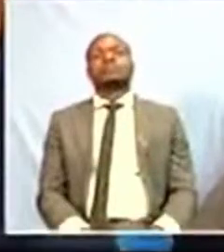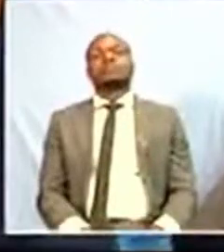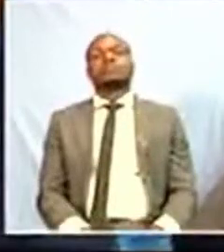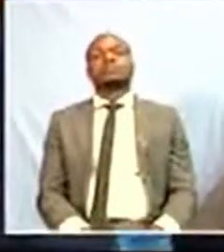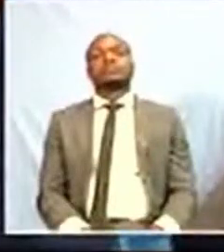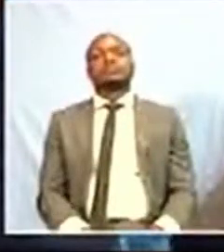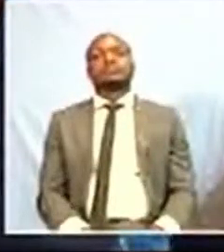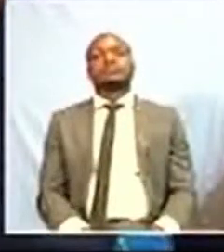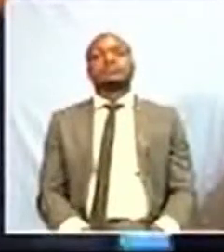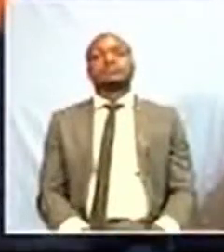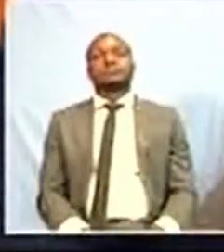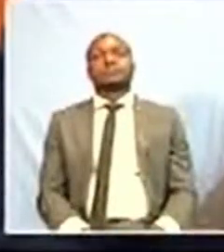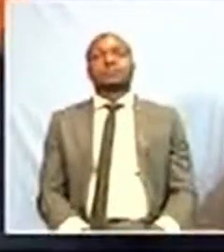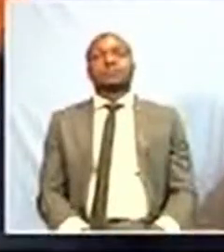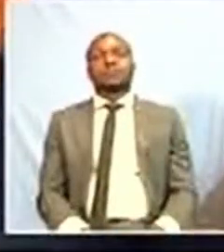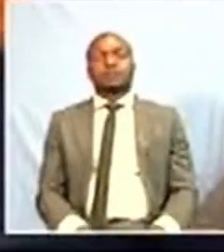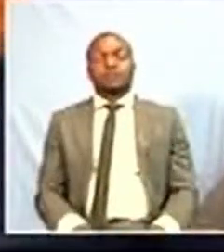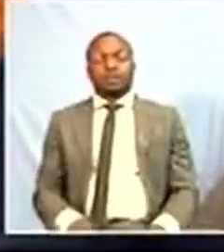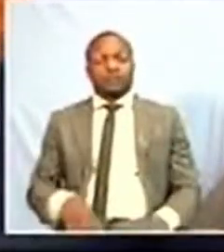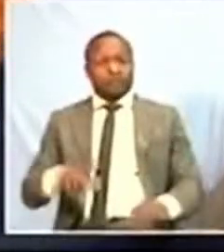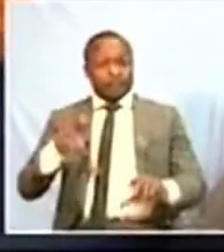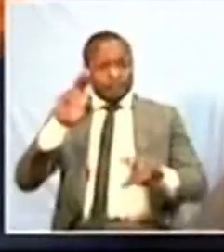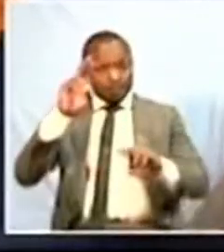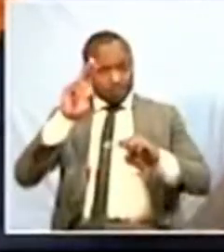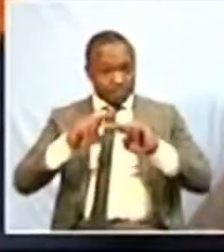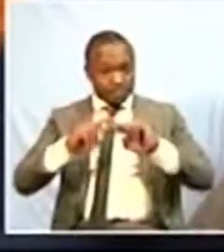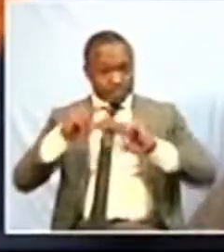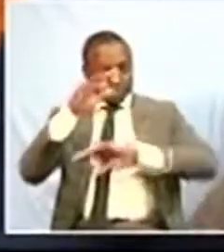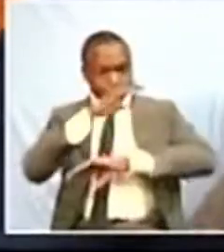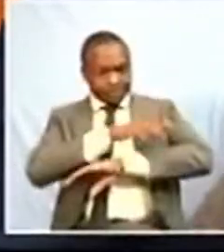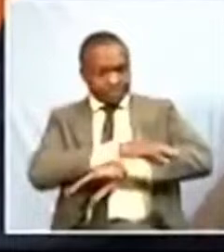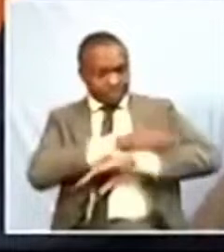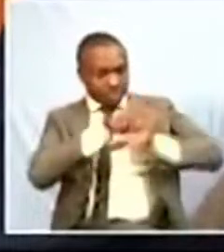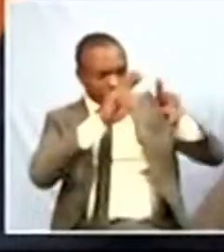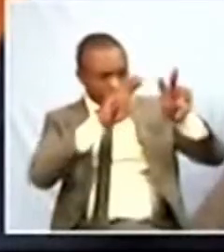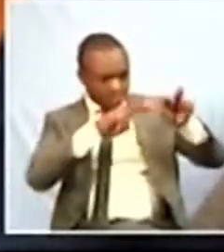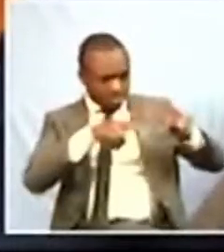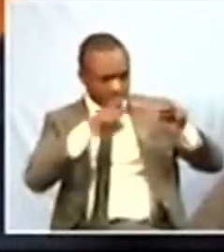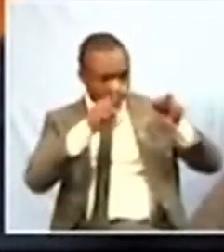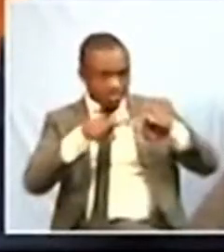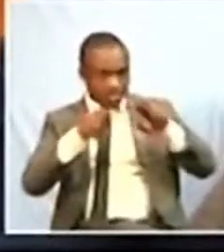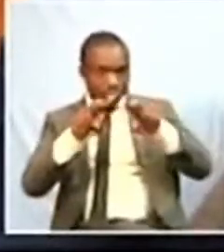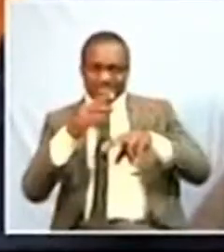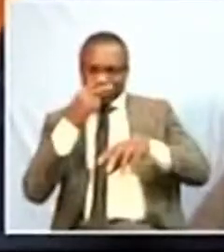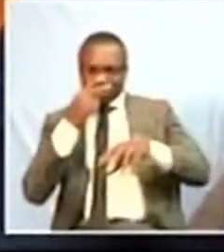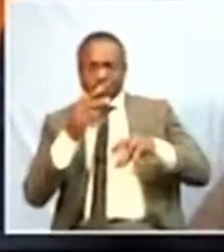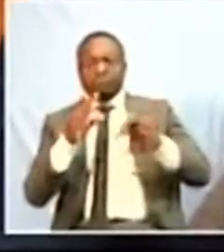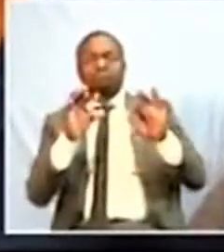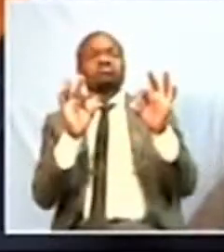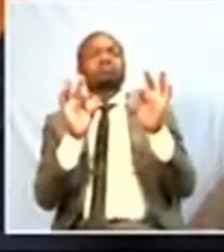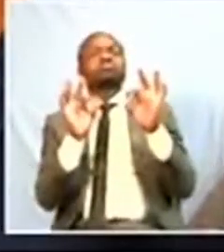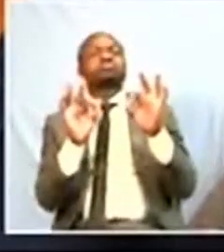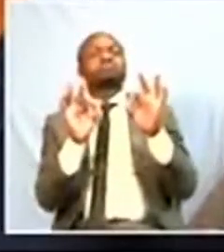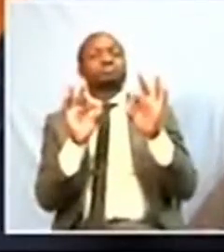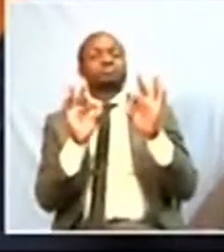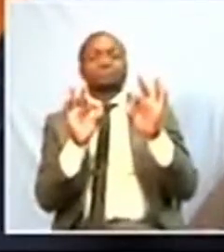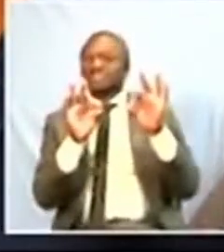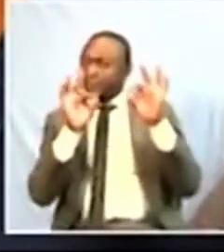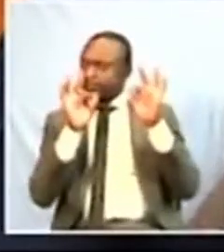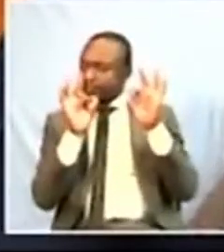the chairs are inspected and they are in good condition,